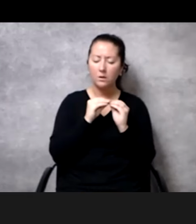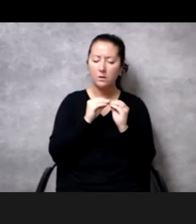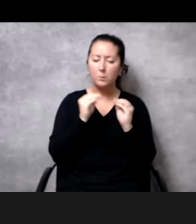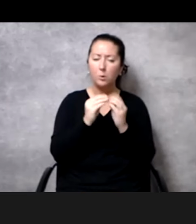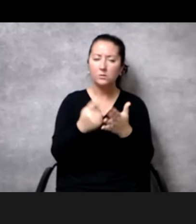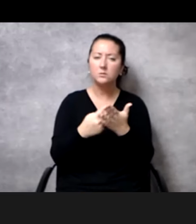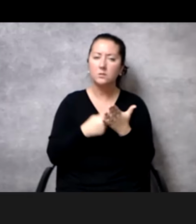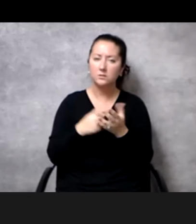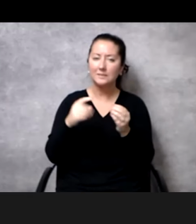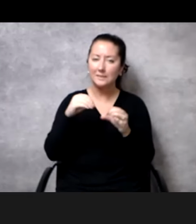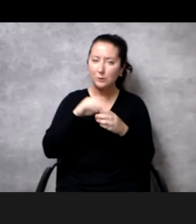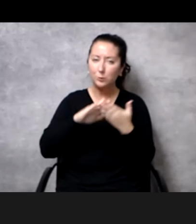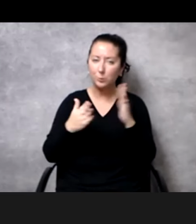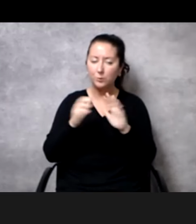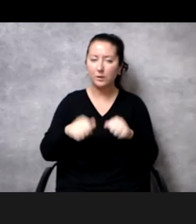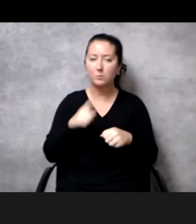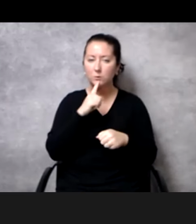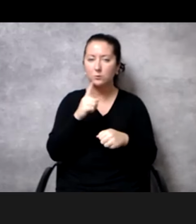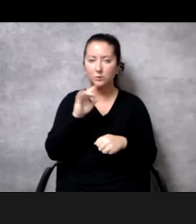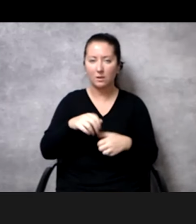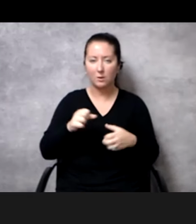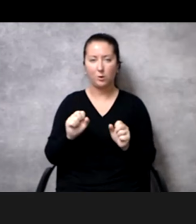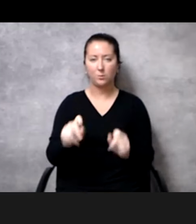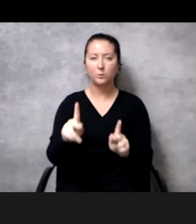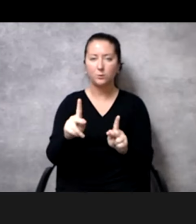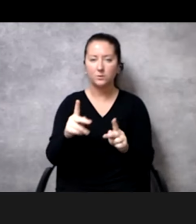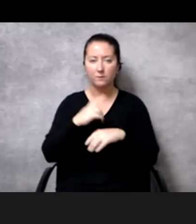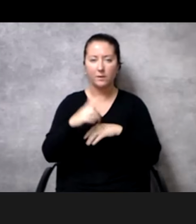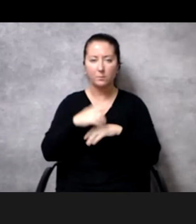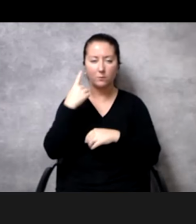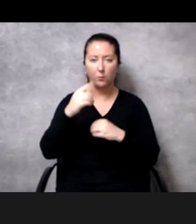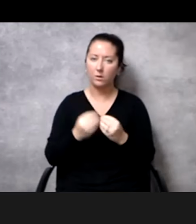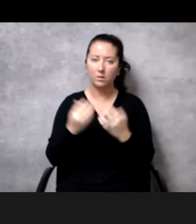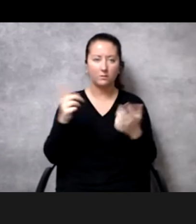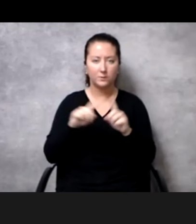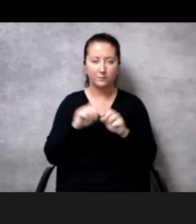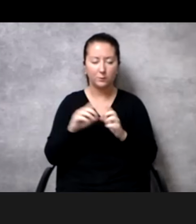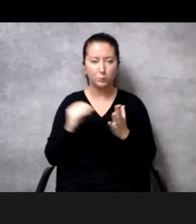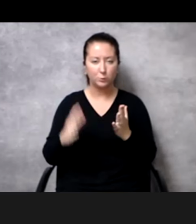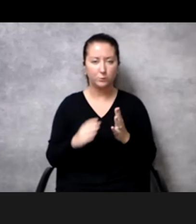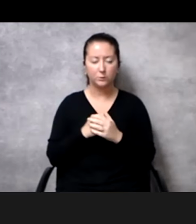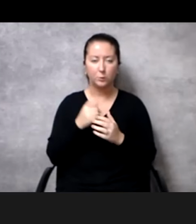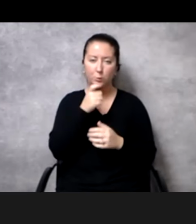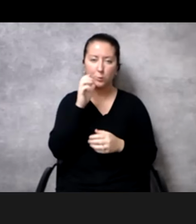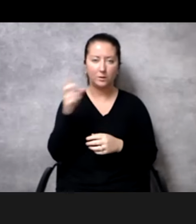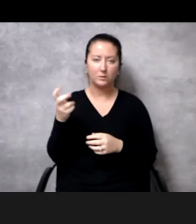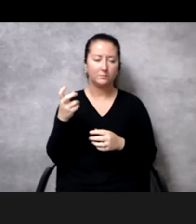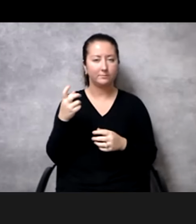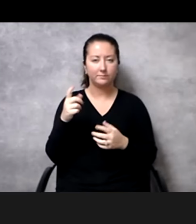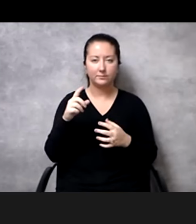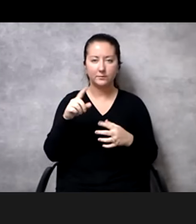discussion in the community to make sure that these opportunities are available to a variety of students coming in from a variety of stages